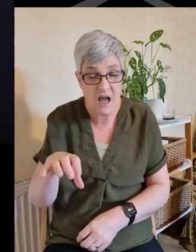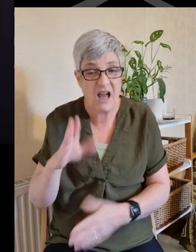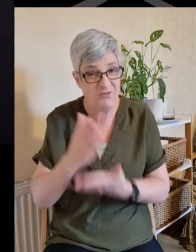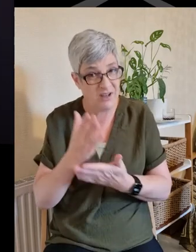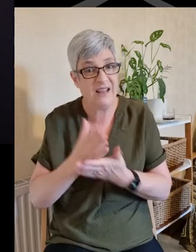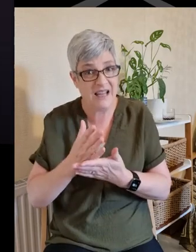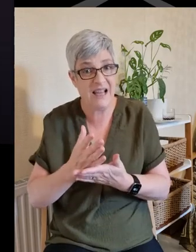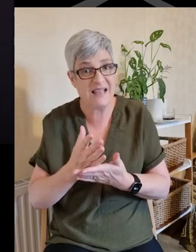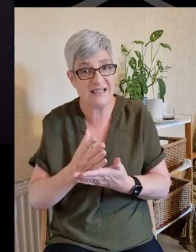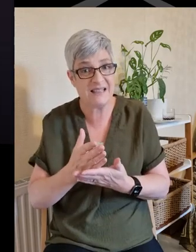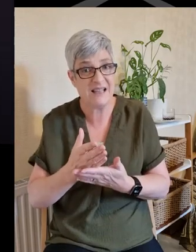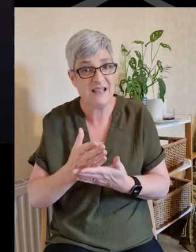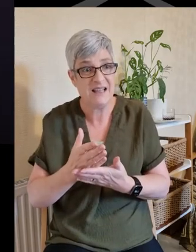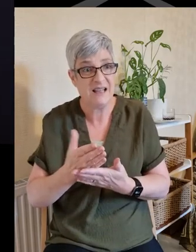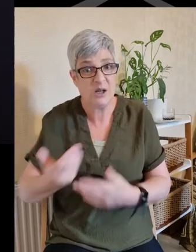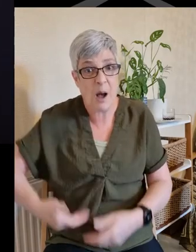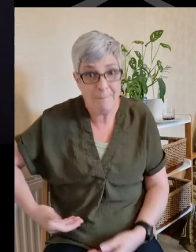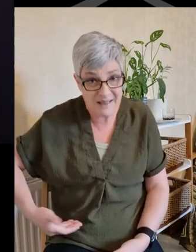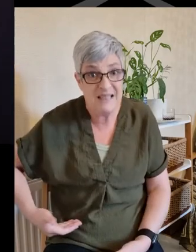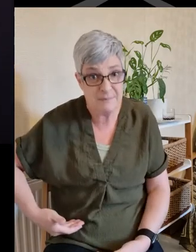companies, some of them